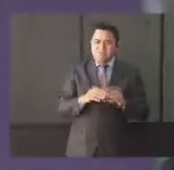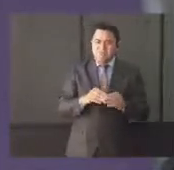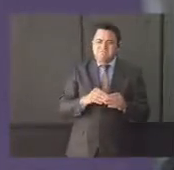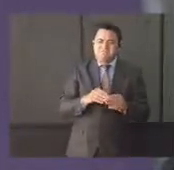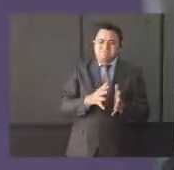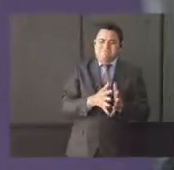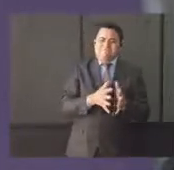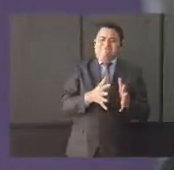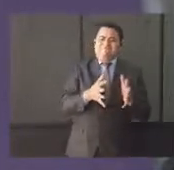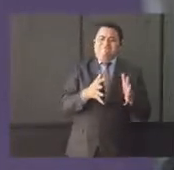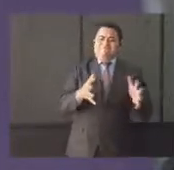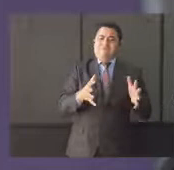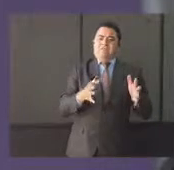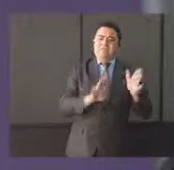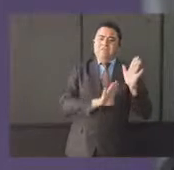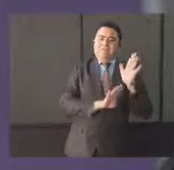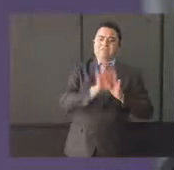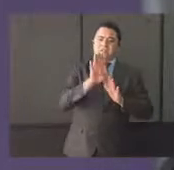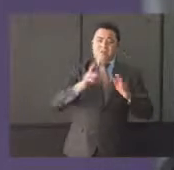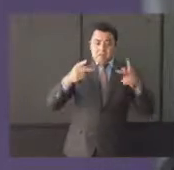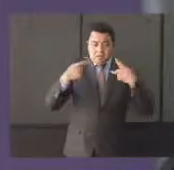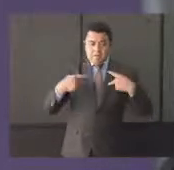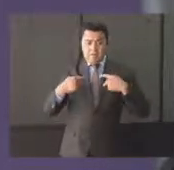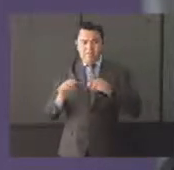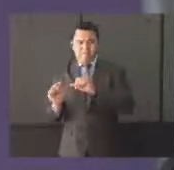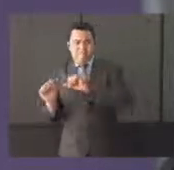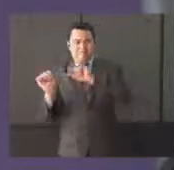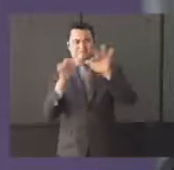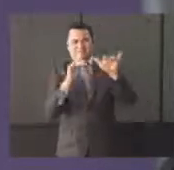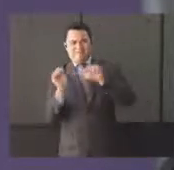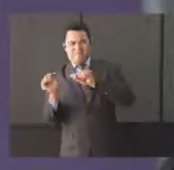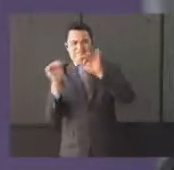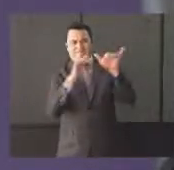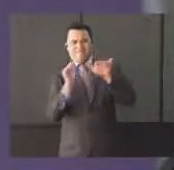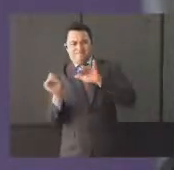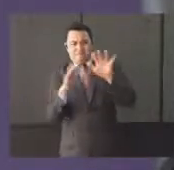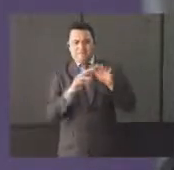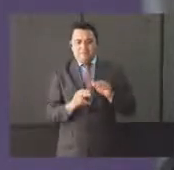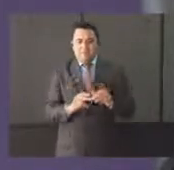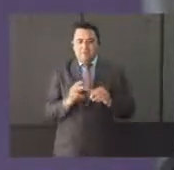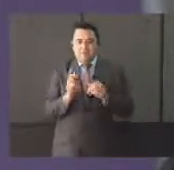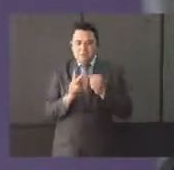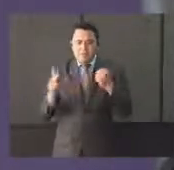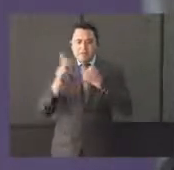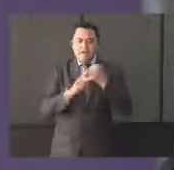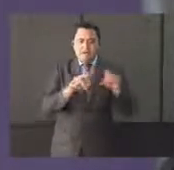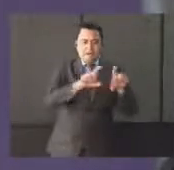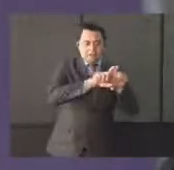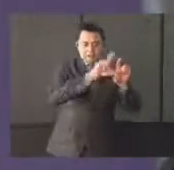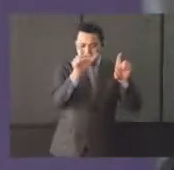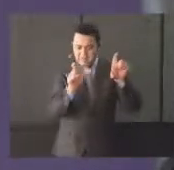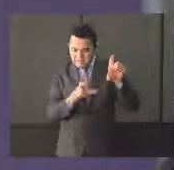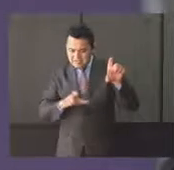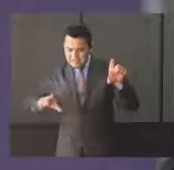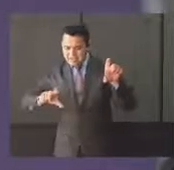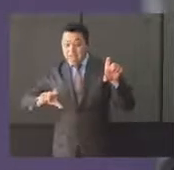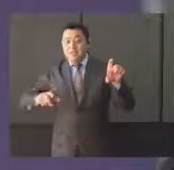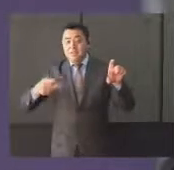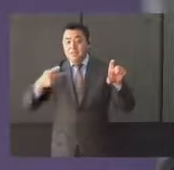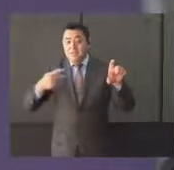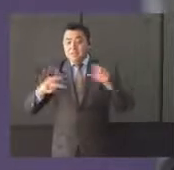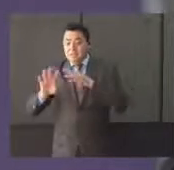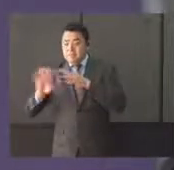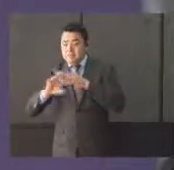an outlook, the unprecedented outlook, not only because of the amount of people crossing the country, that is to